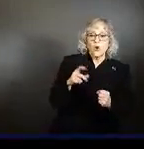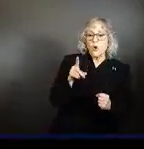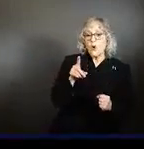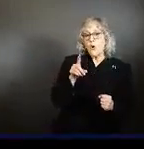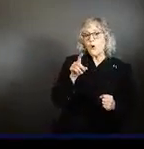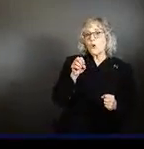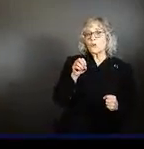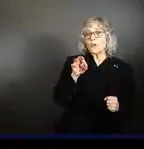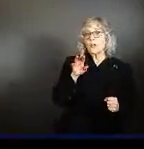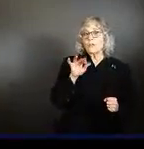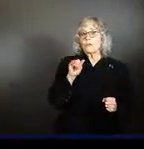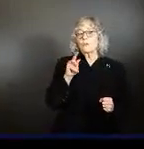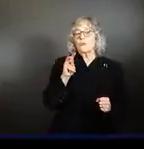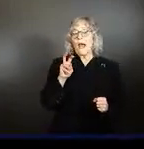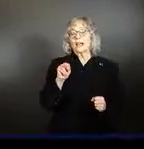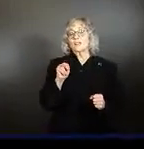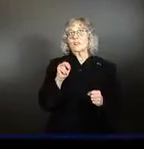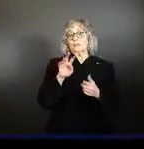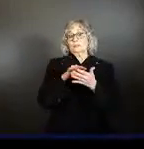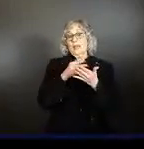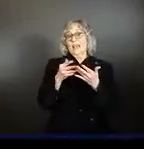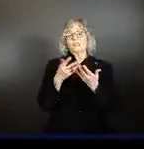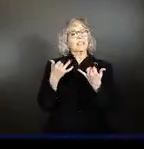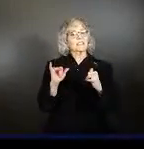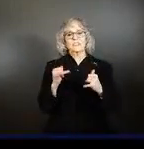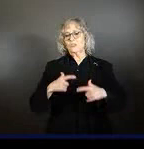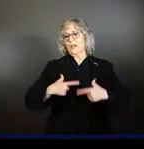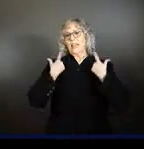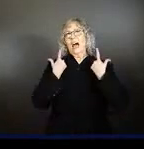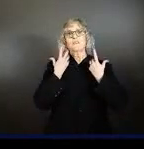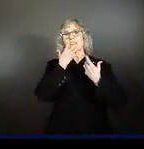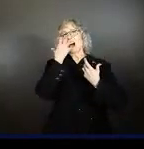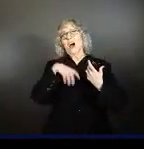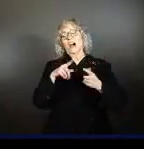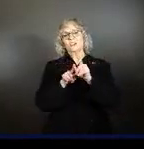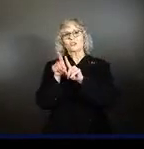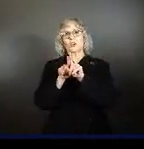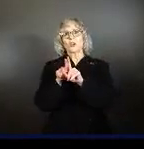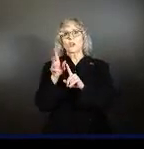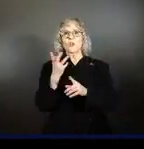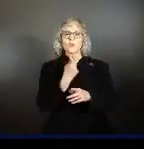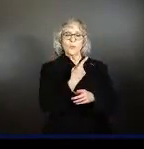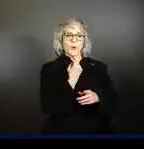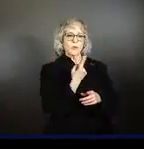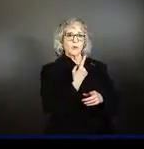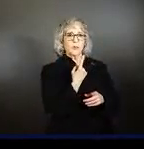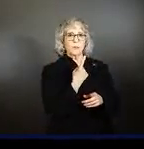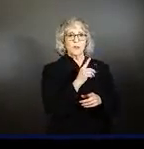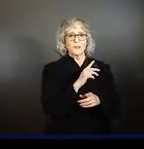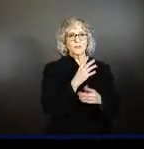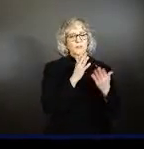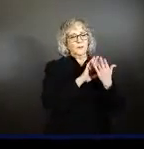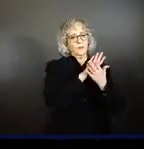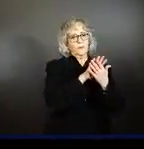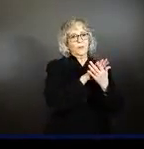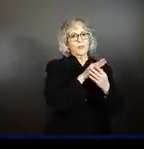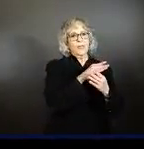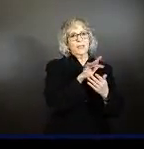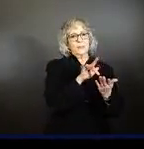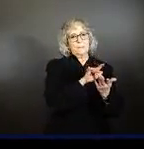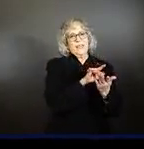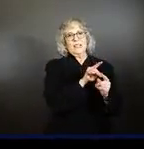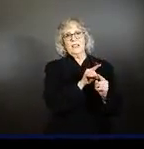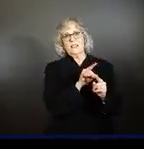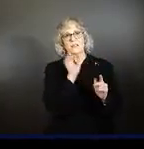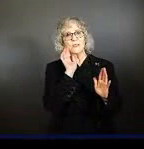actually still alive and well. It's a hot star. The one that only really appears in the mid-infrared image,